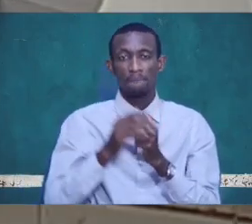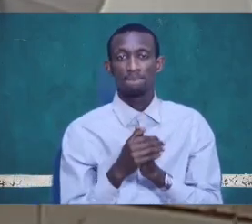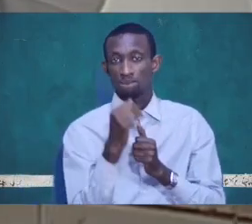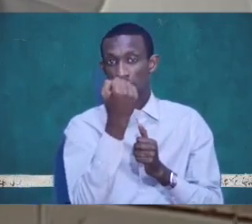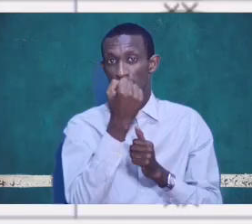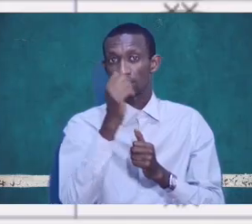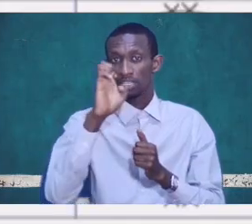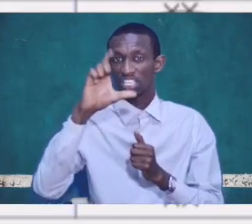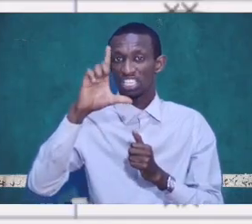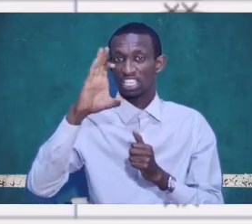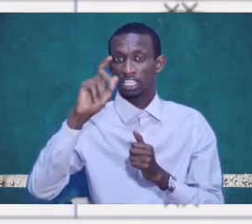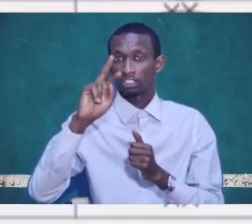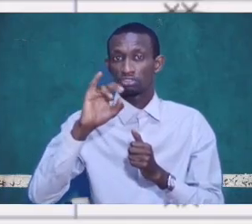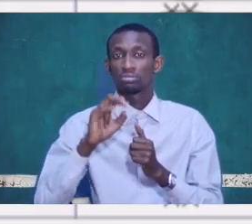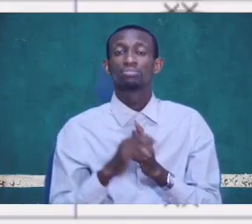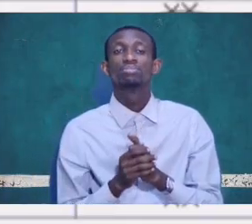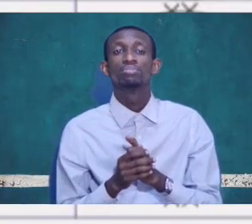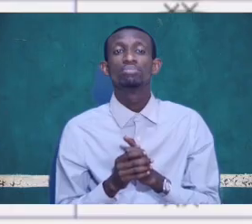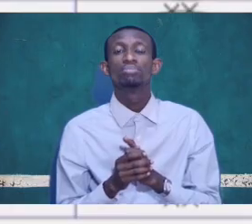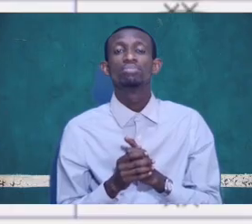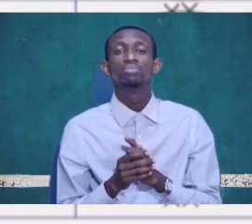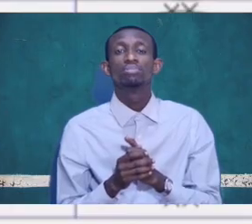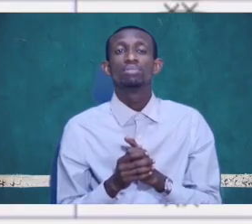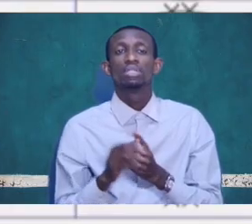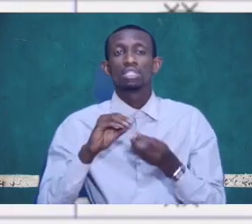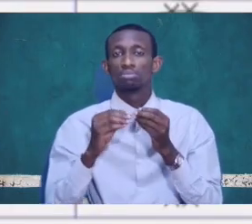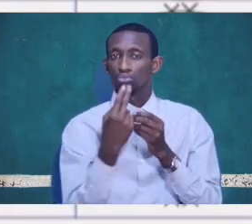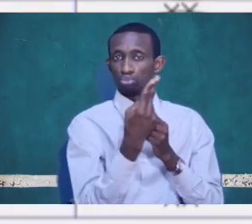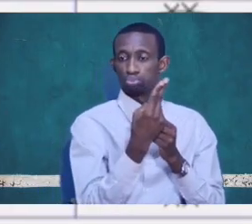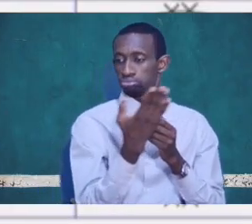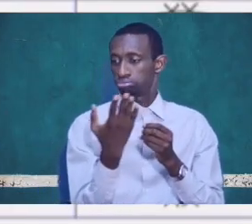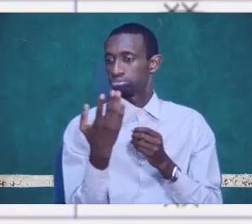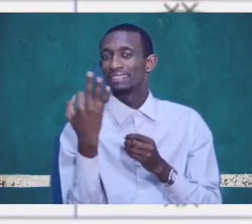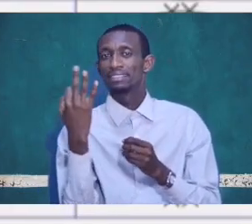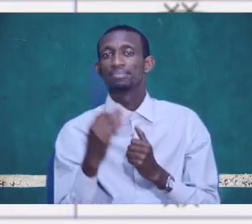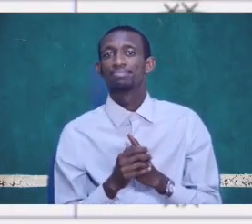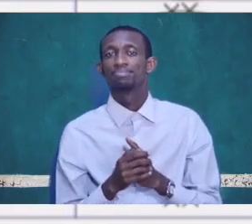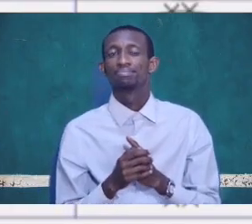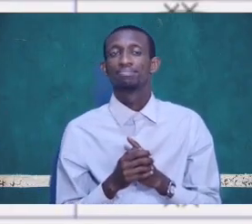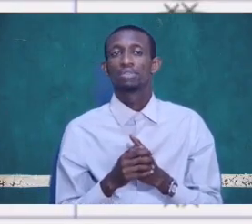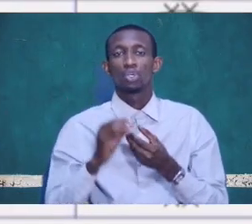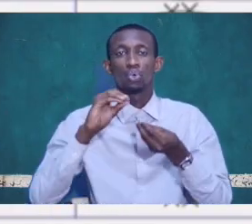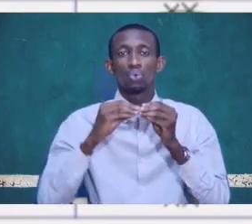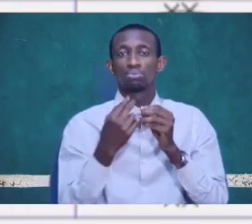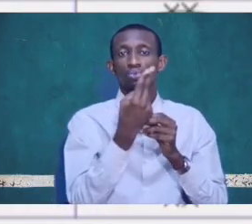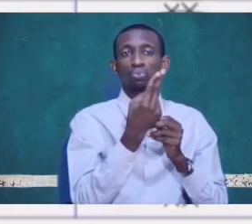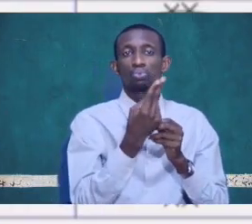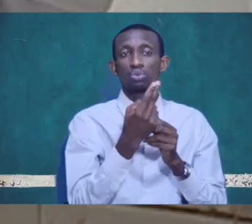electrons, the configuration is 2 and 3. 2 in the first shell and 3 in the second